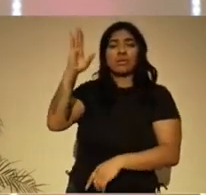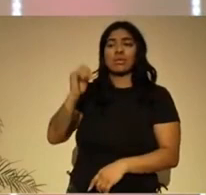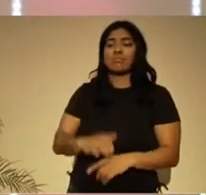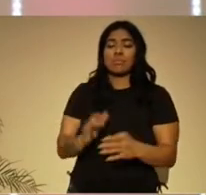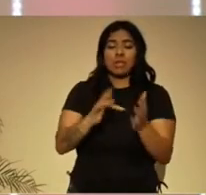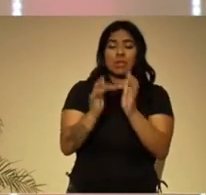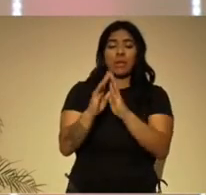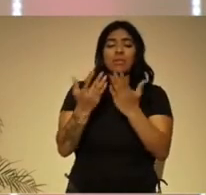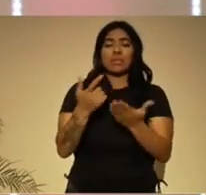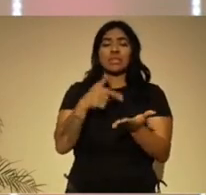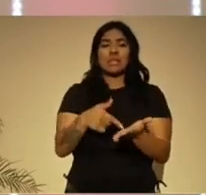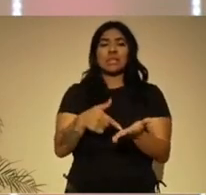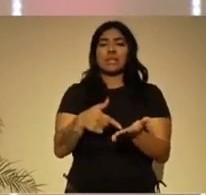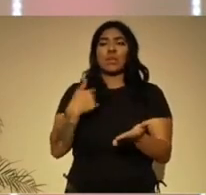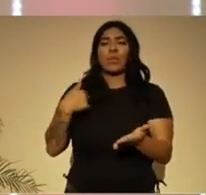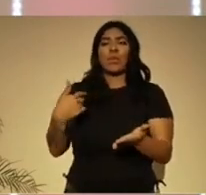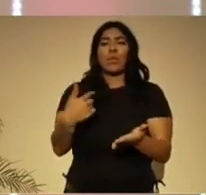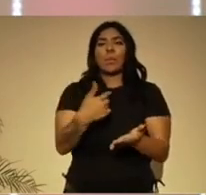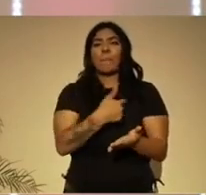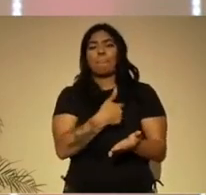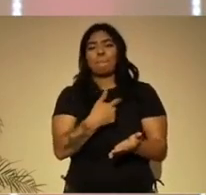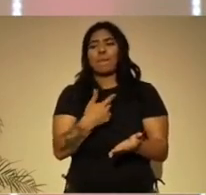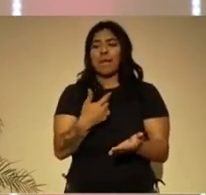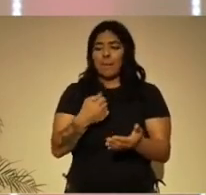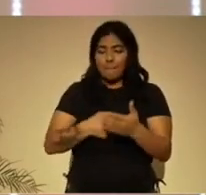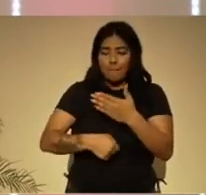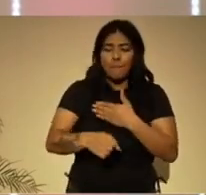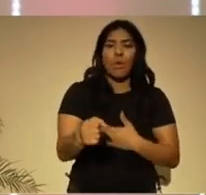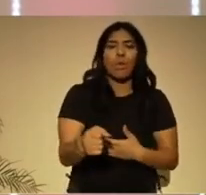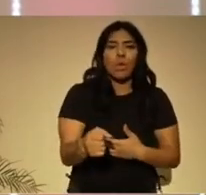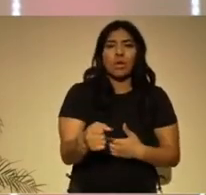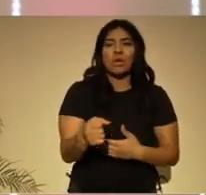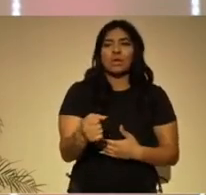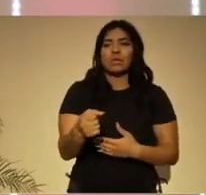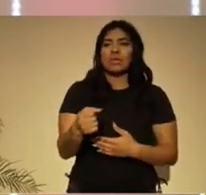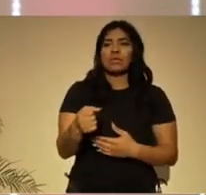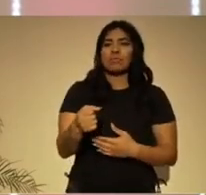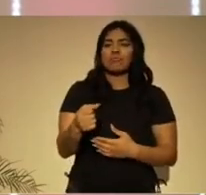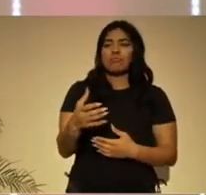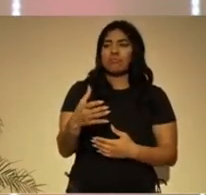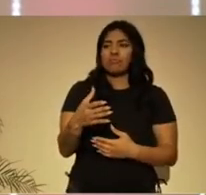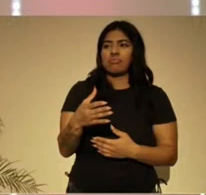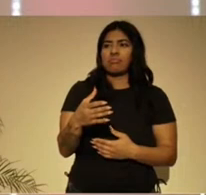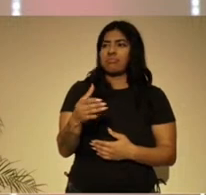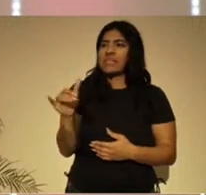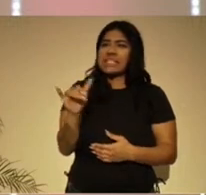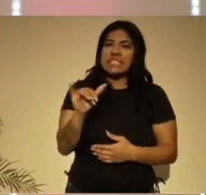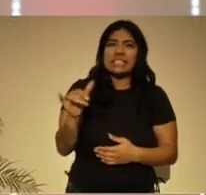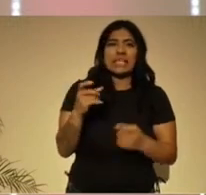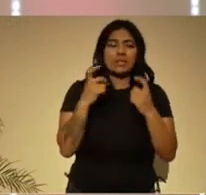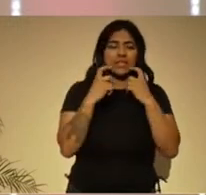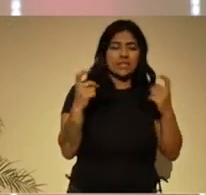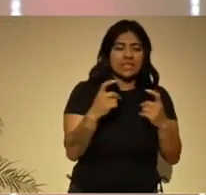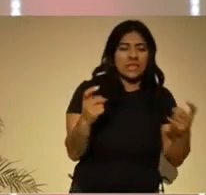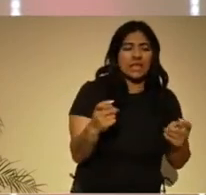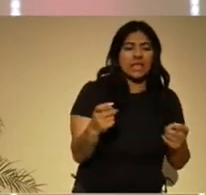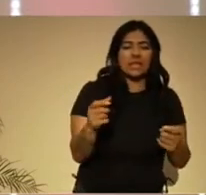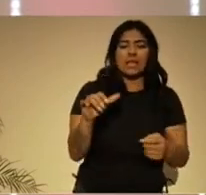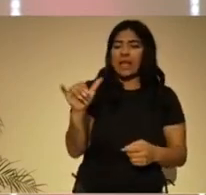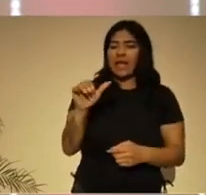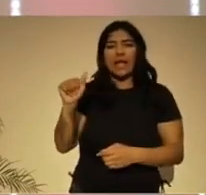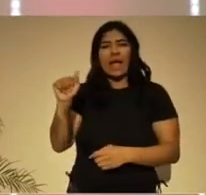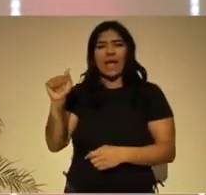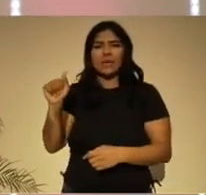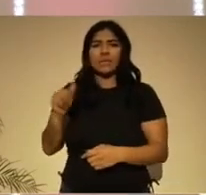that we're all born having committed as if we were participating in the same sin that Adam participated